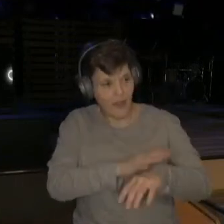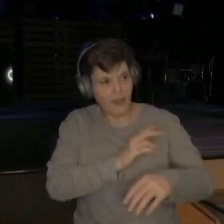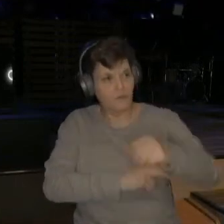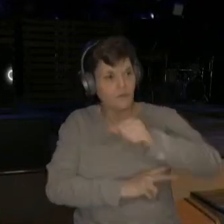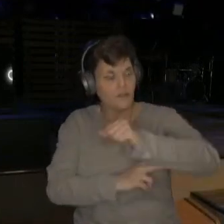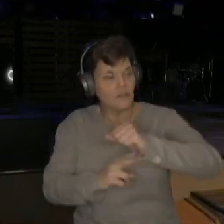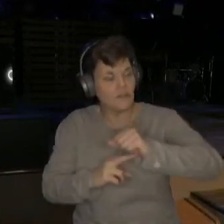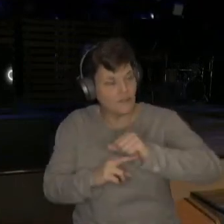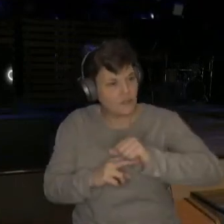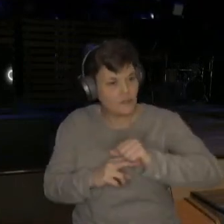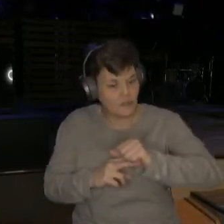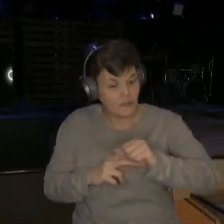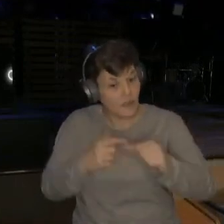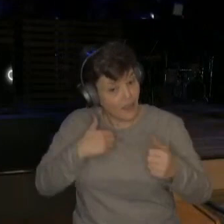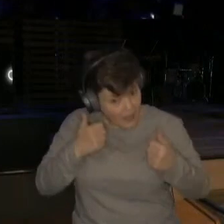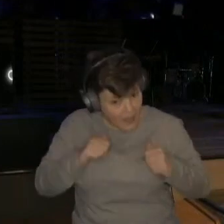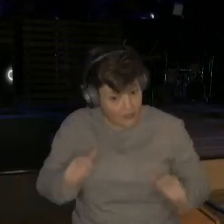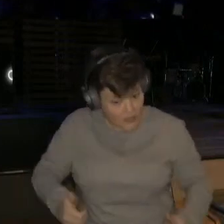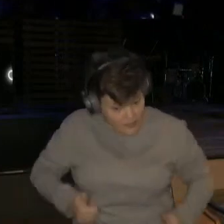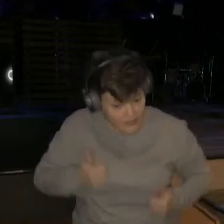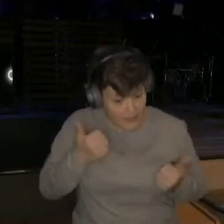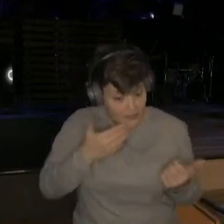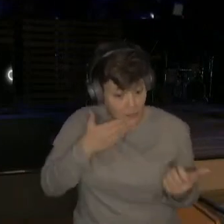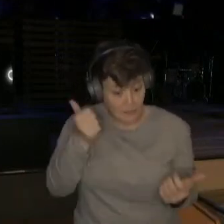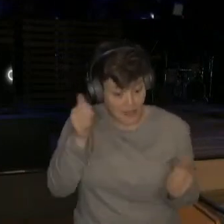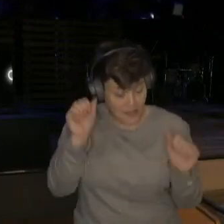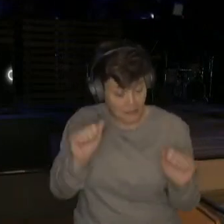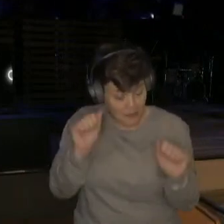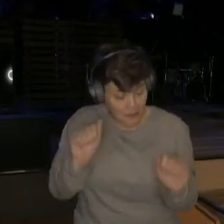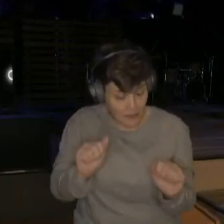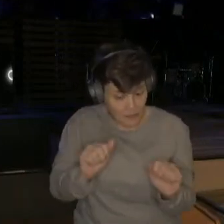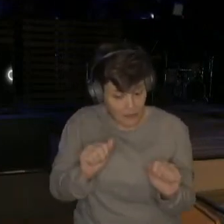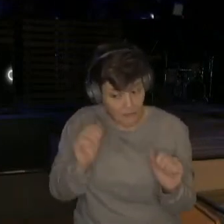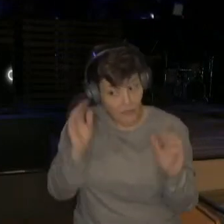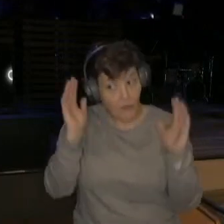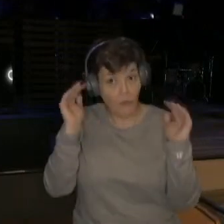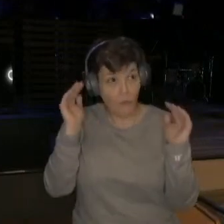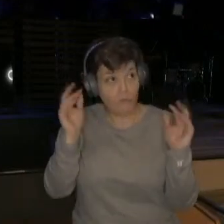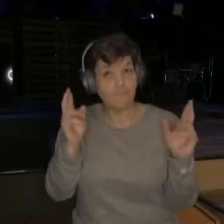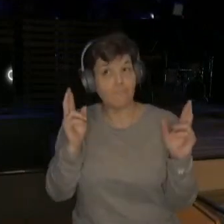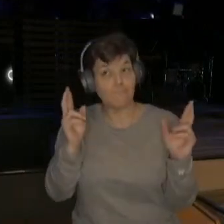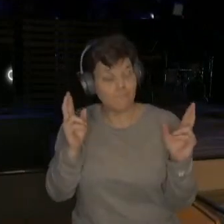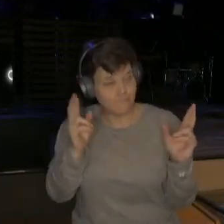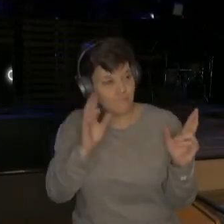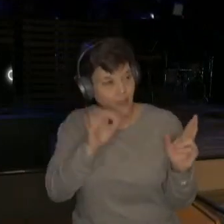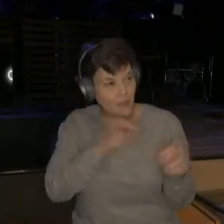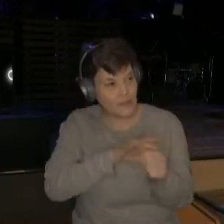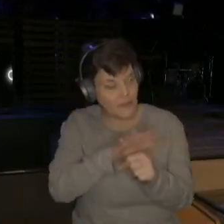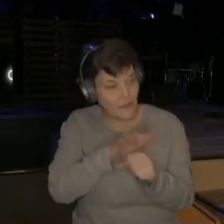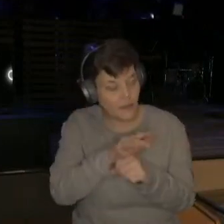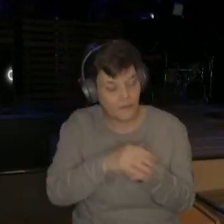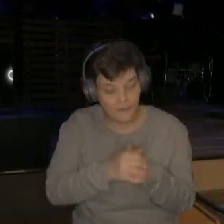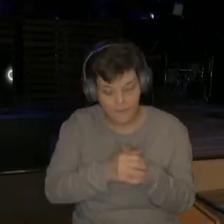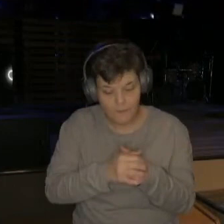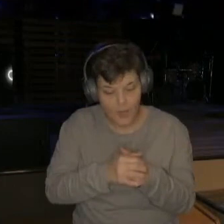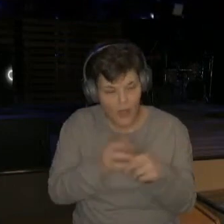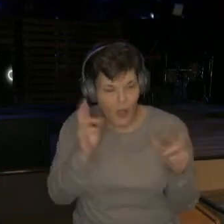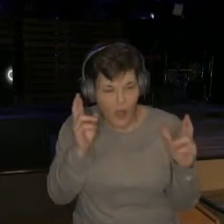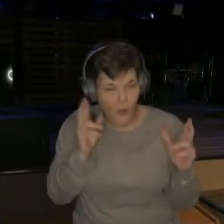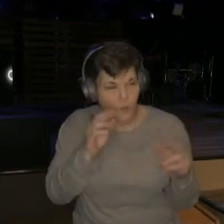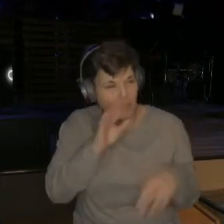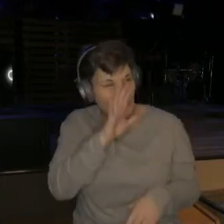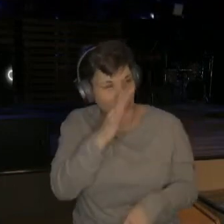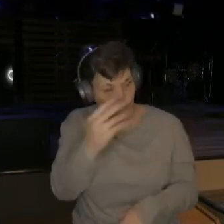I could. I hope that was enough. I hope, at least in your eyes, I've